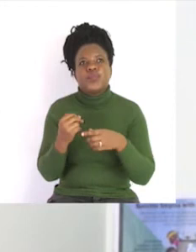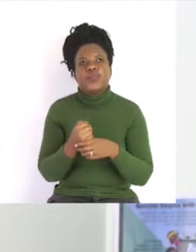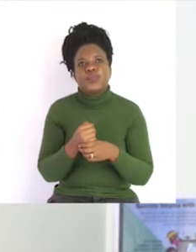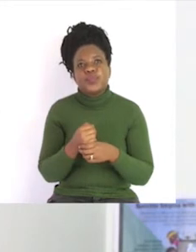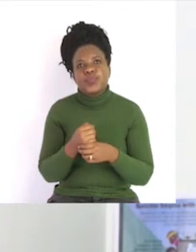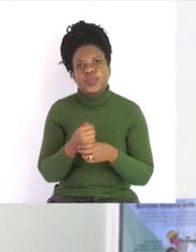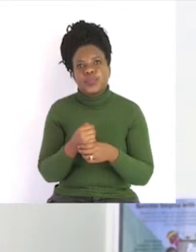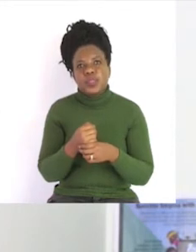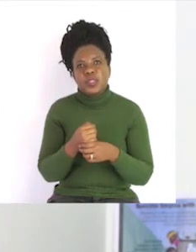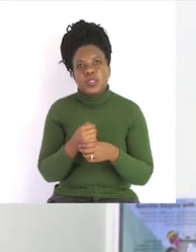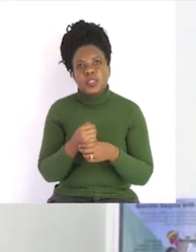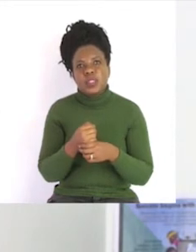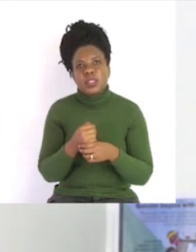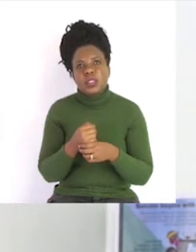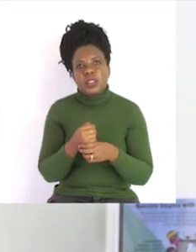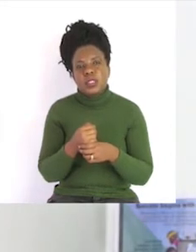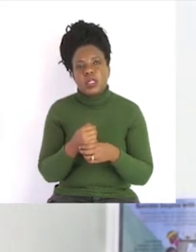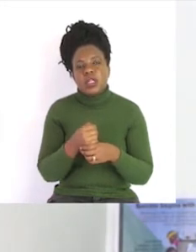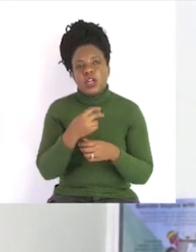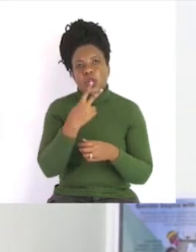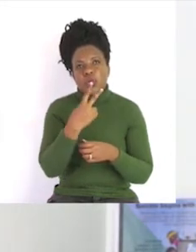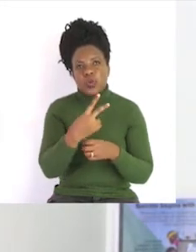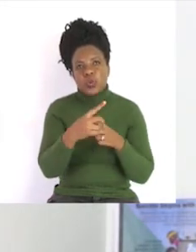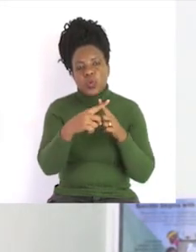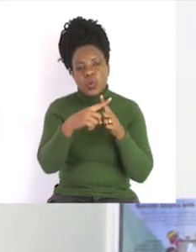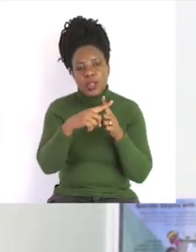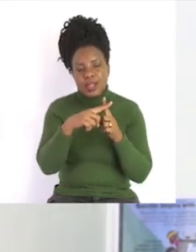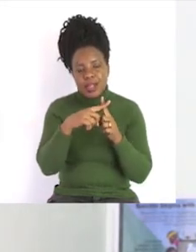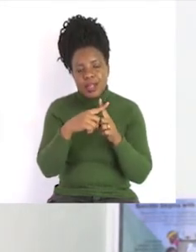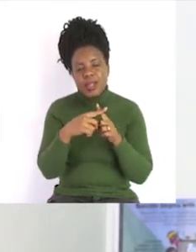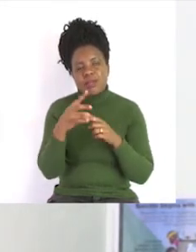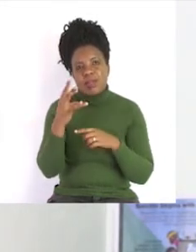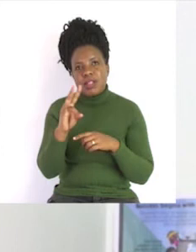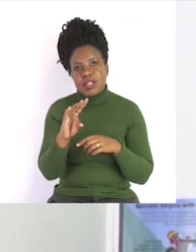So then I will say 2 times 7 will give me